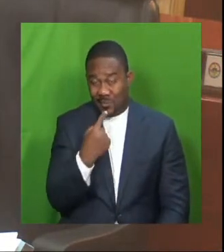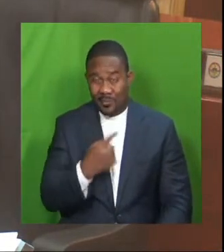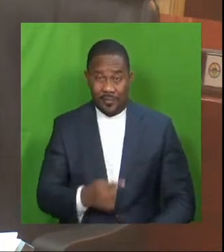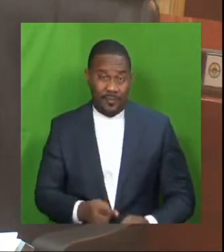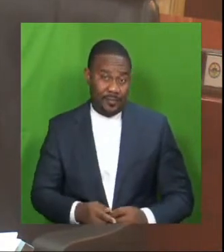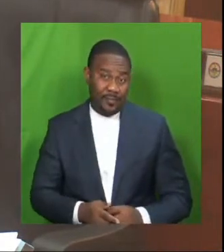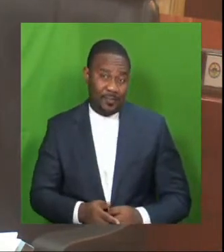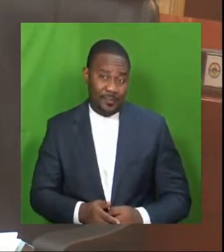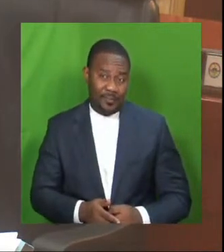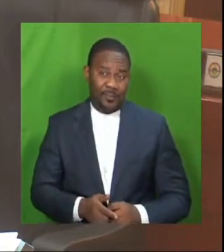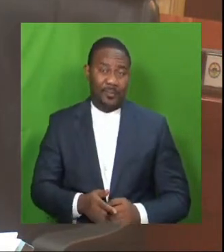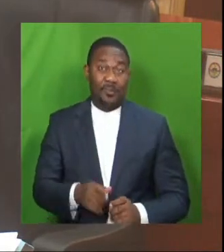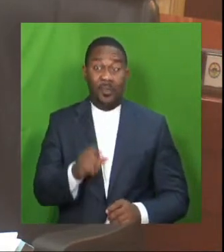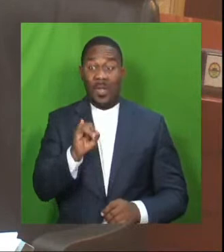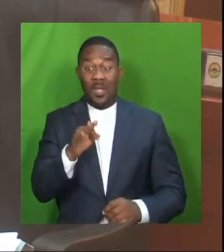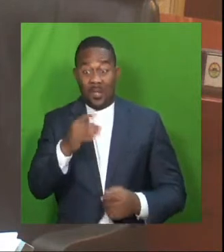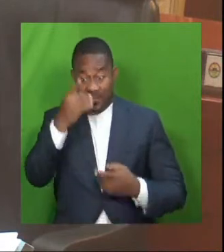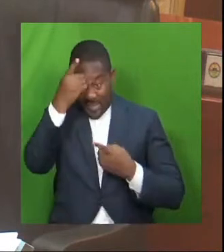where it is